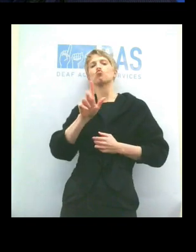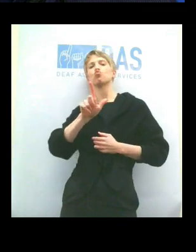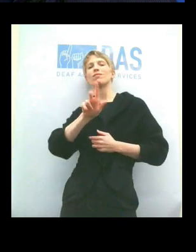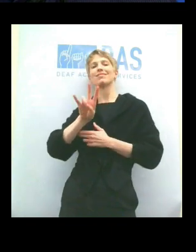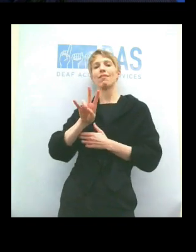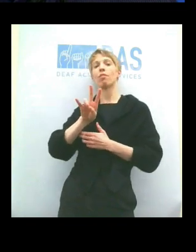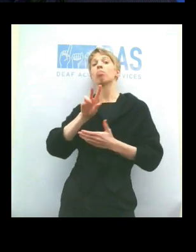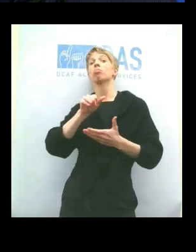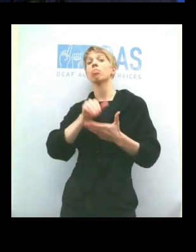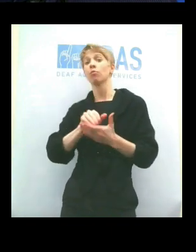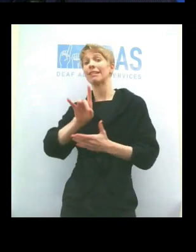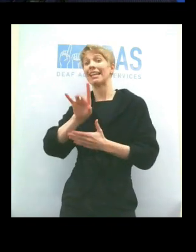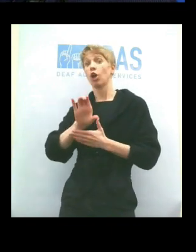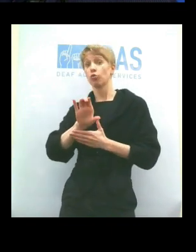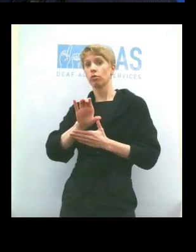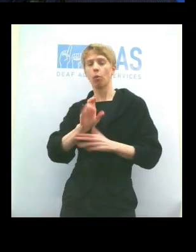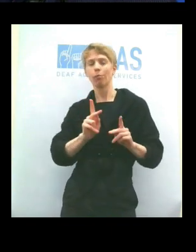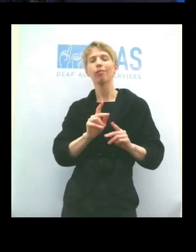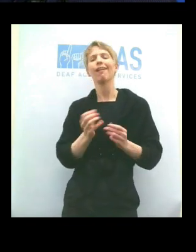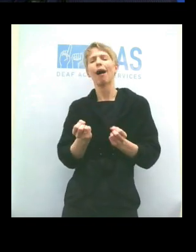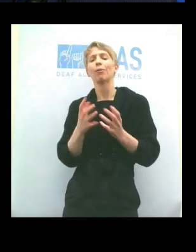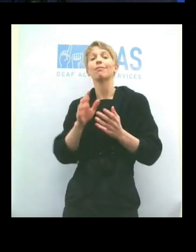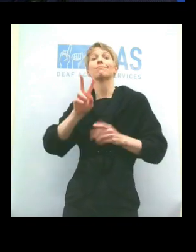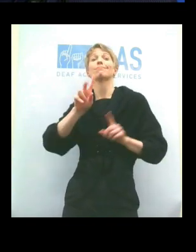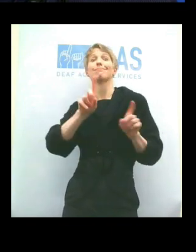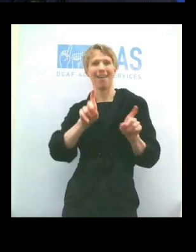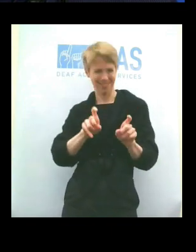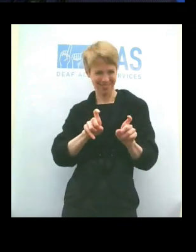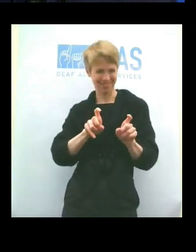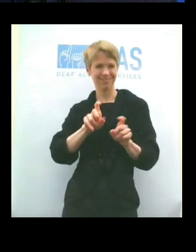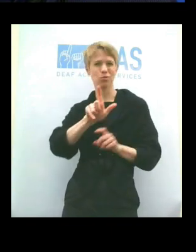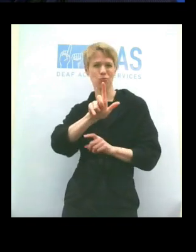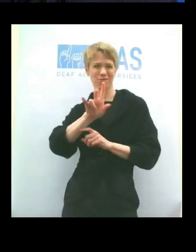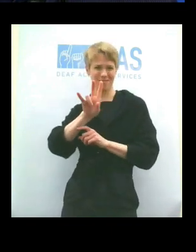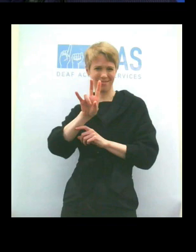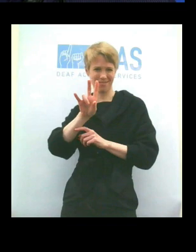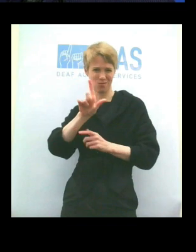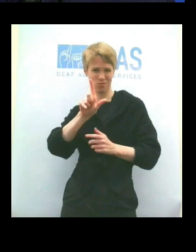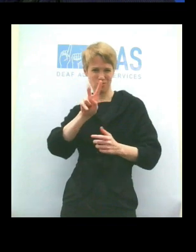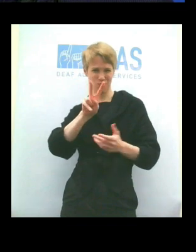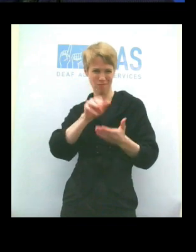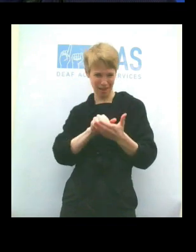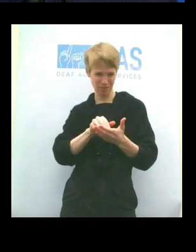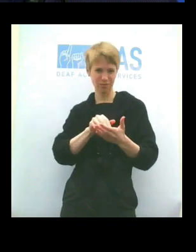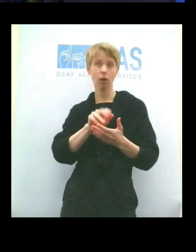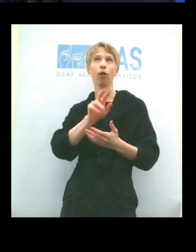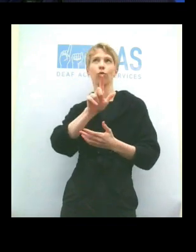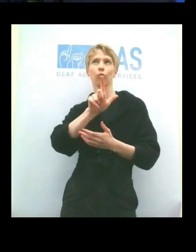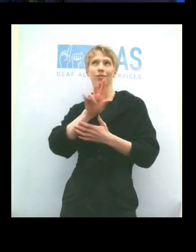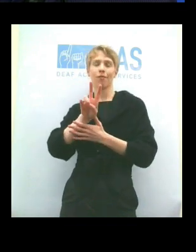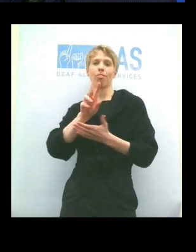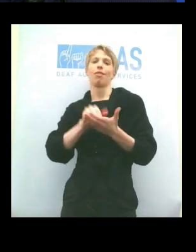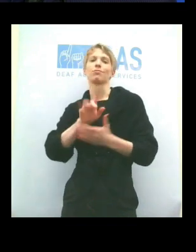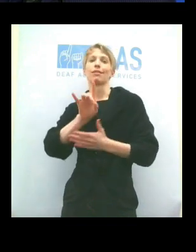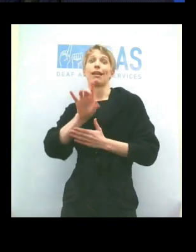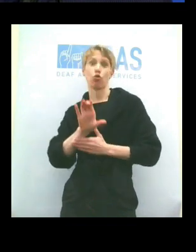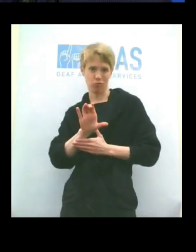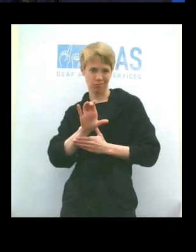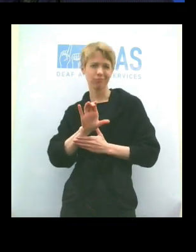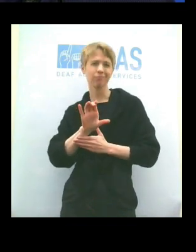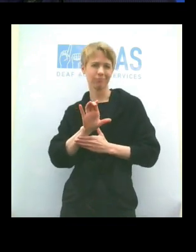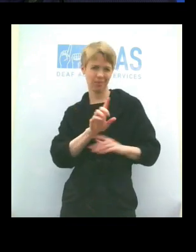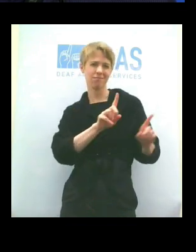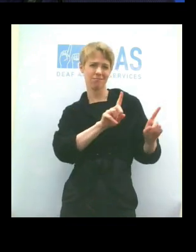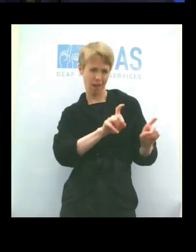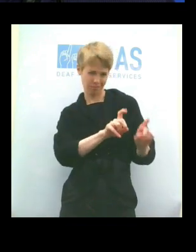27,864 tests. We previously said tested. It's actually tests. Those are the total number of tests. There may have been an individual who had